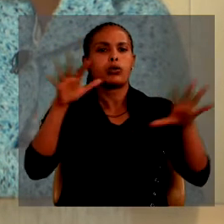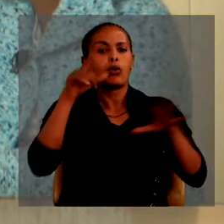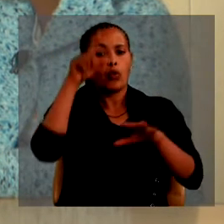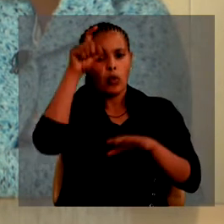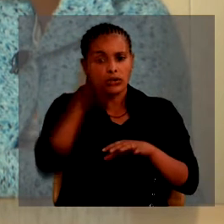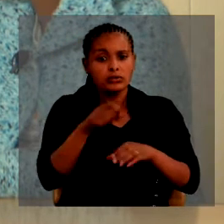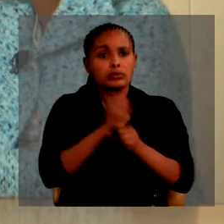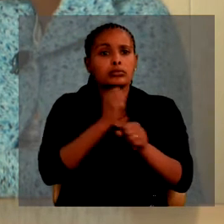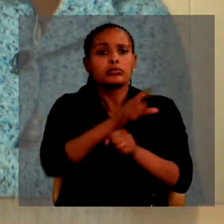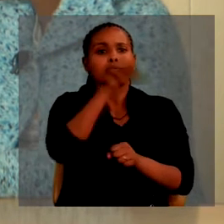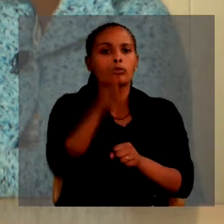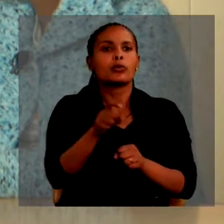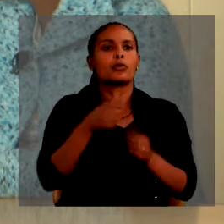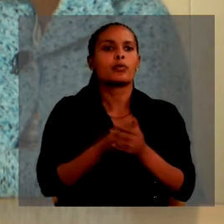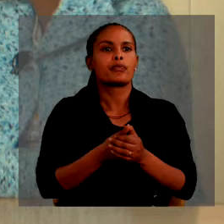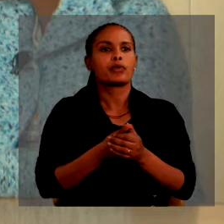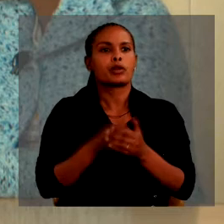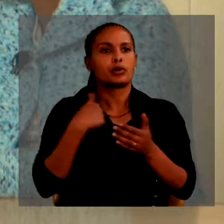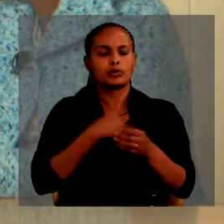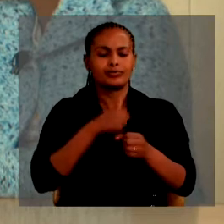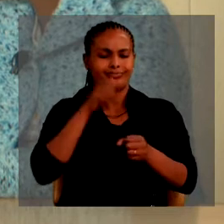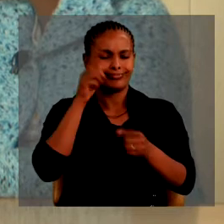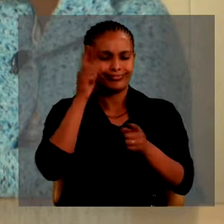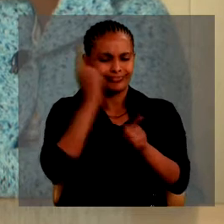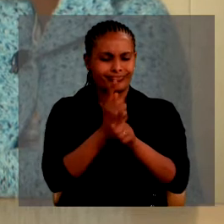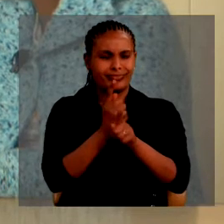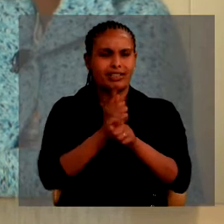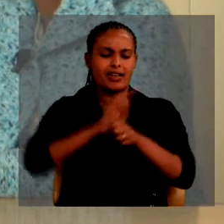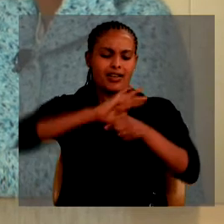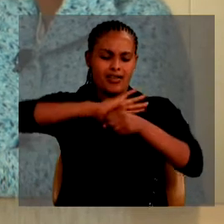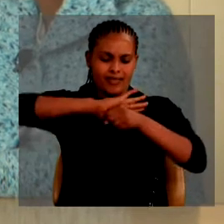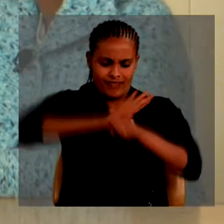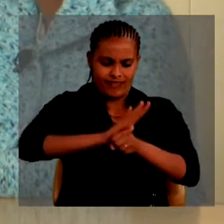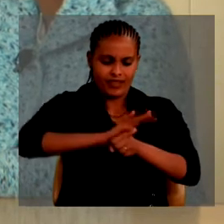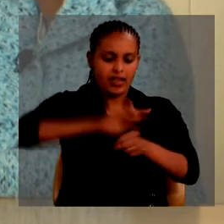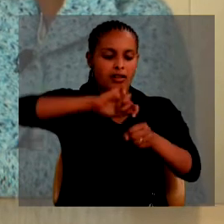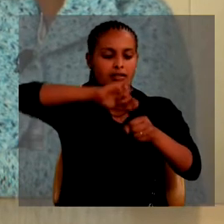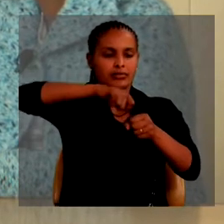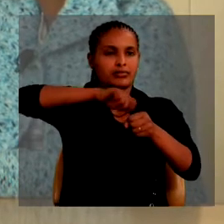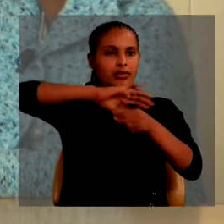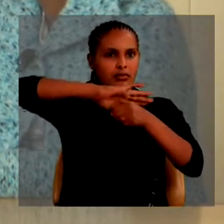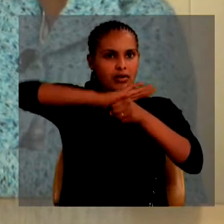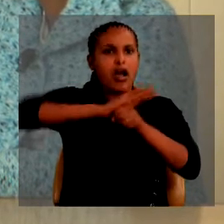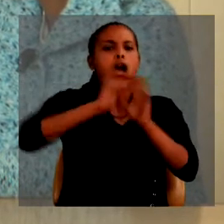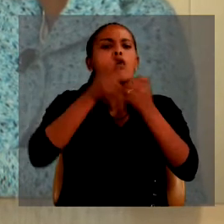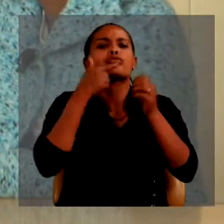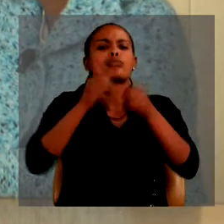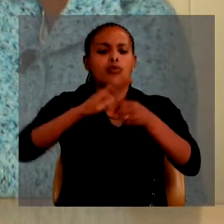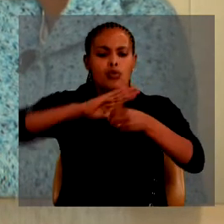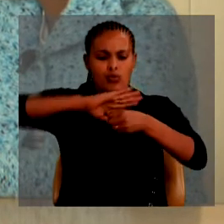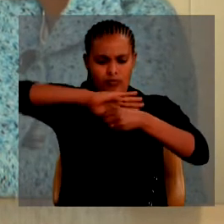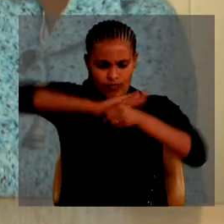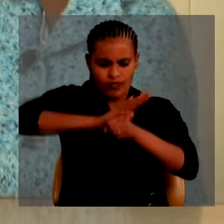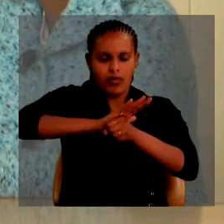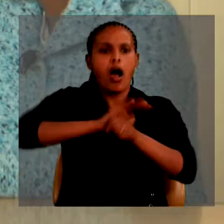should you do? You should seal it with water. Seal it with water. Close it. How do you close it with water?